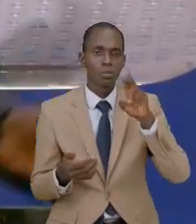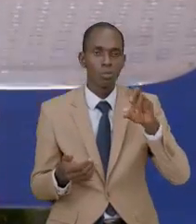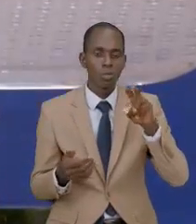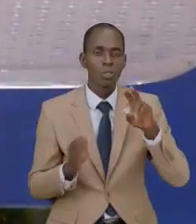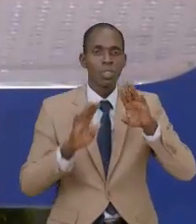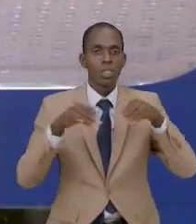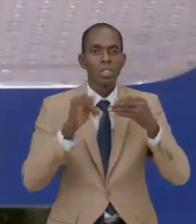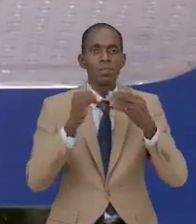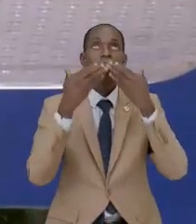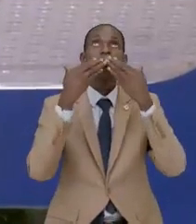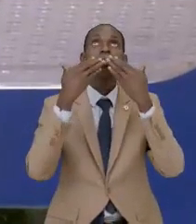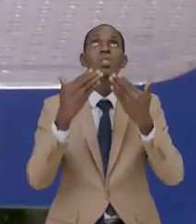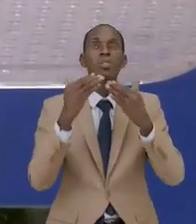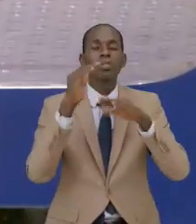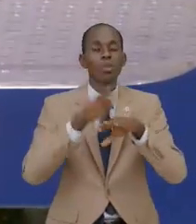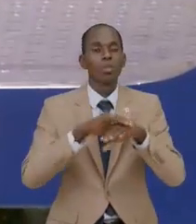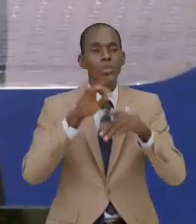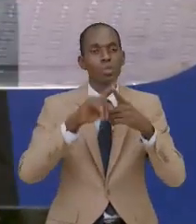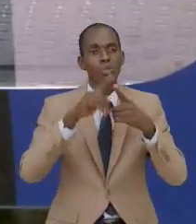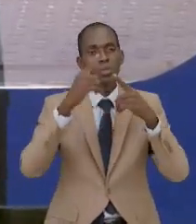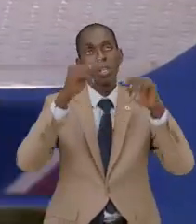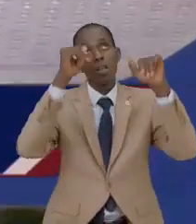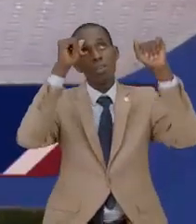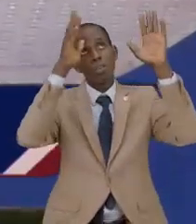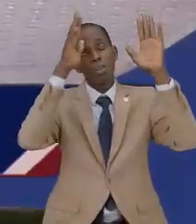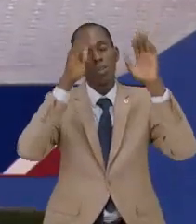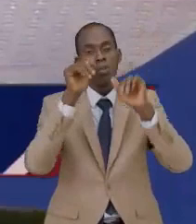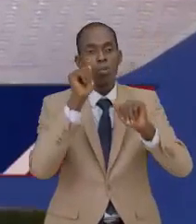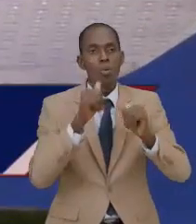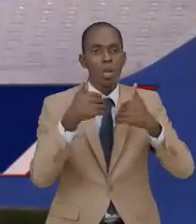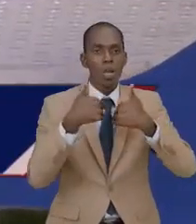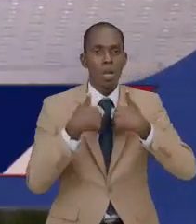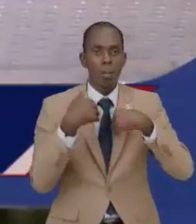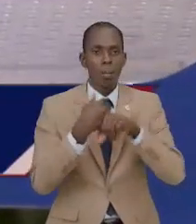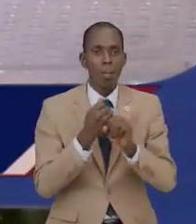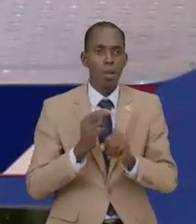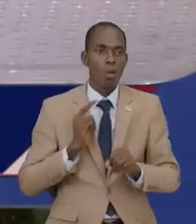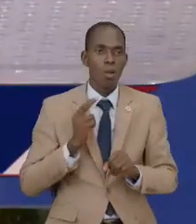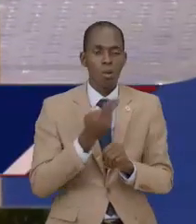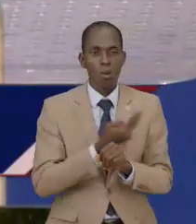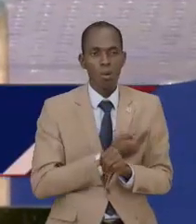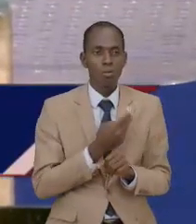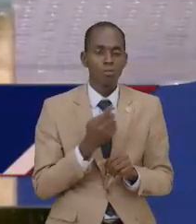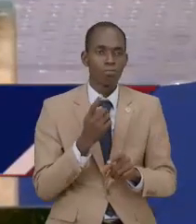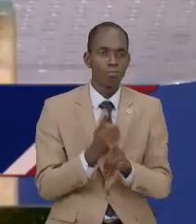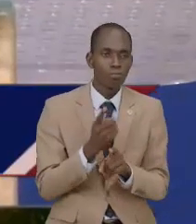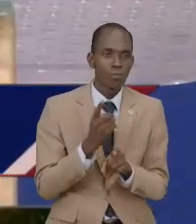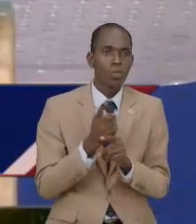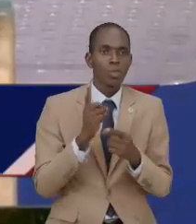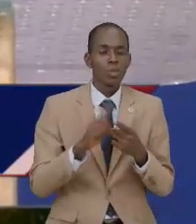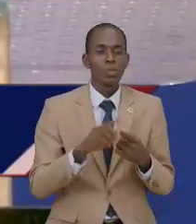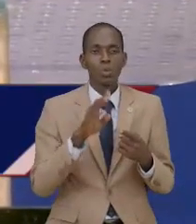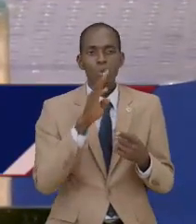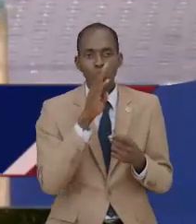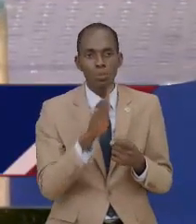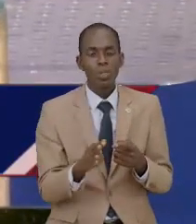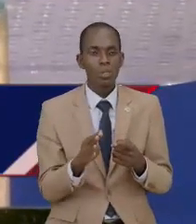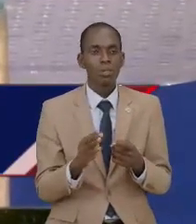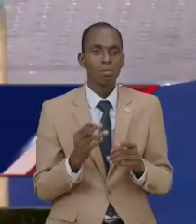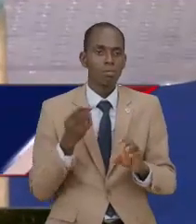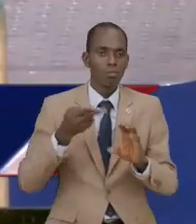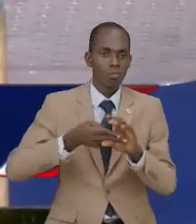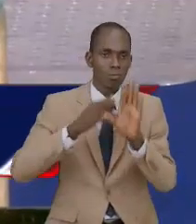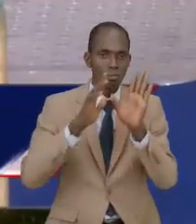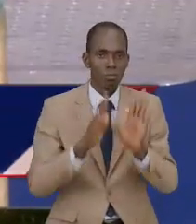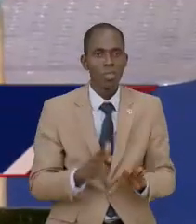unto the Father, which has made us meet suitable to be partakers of